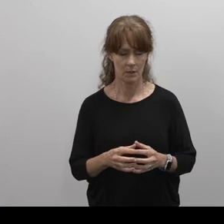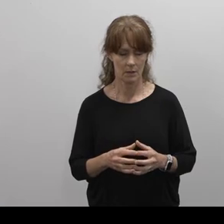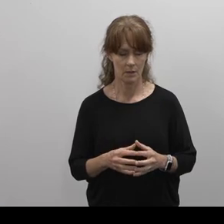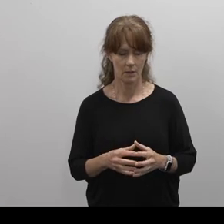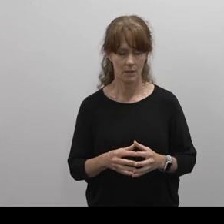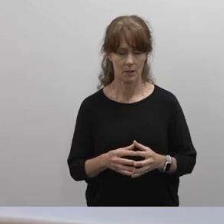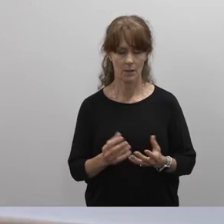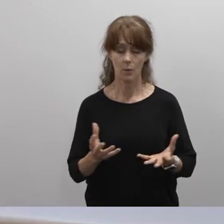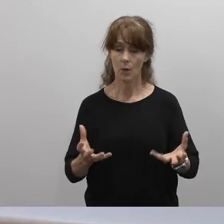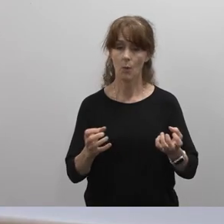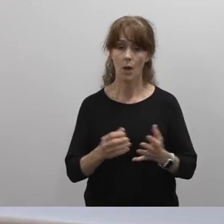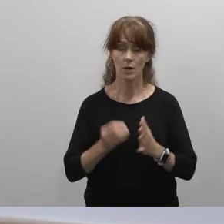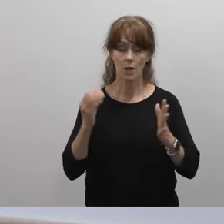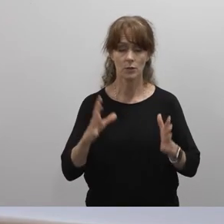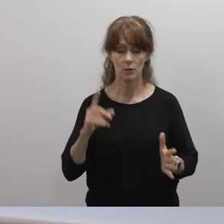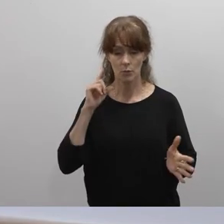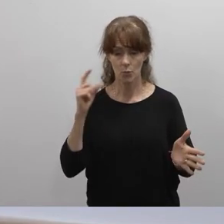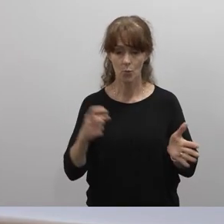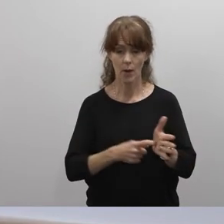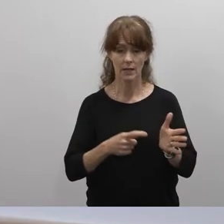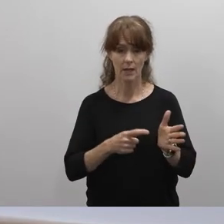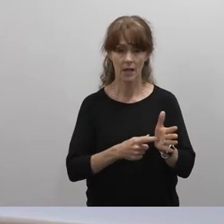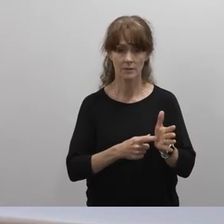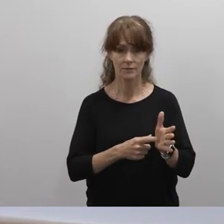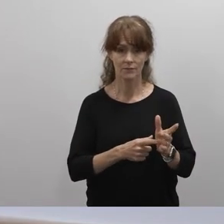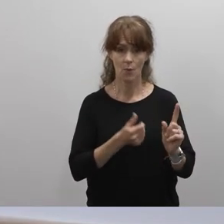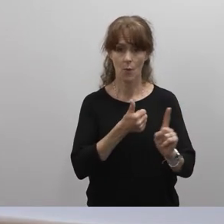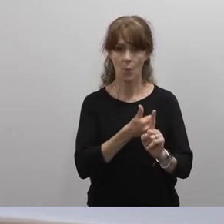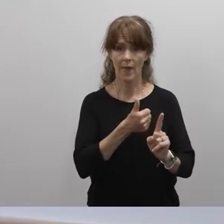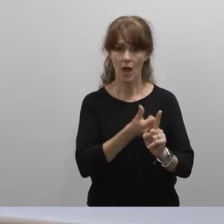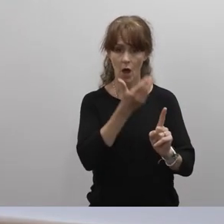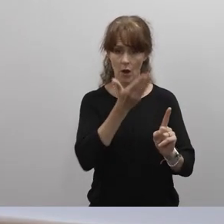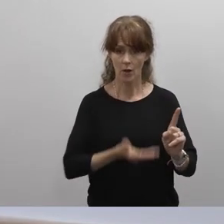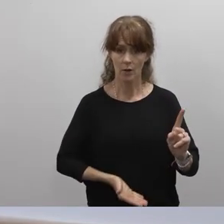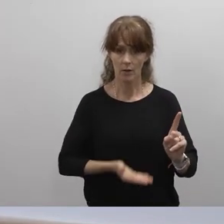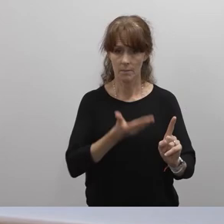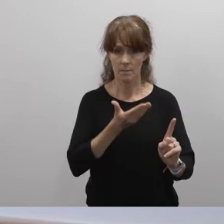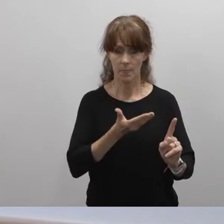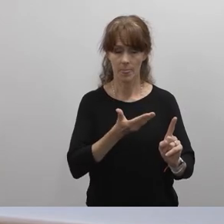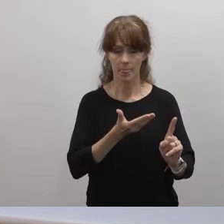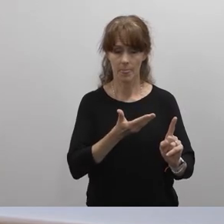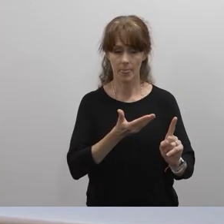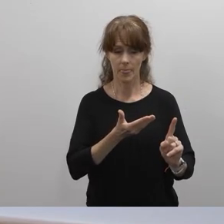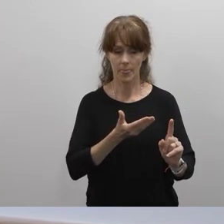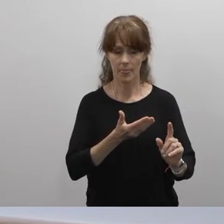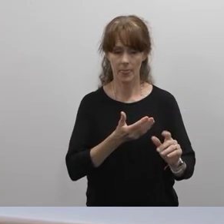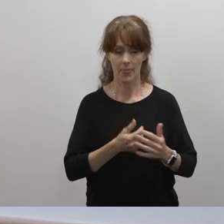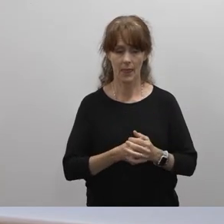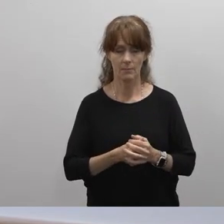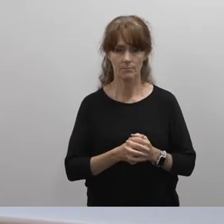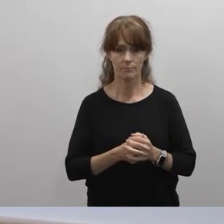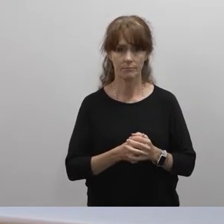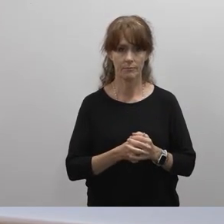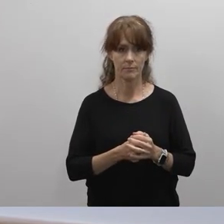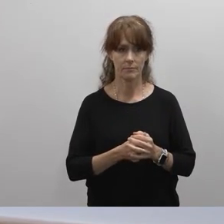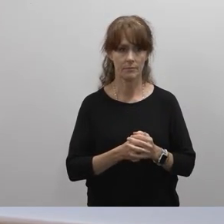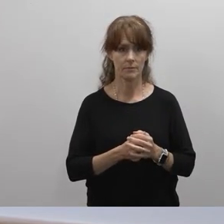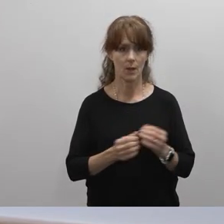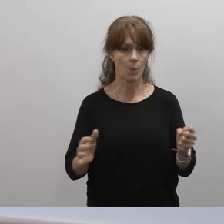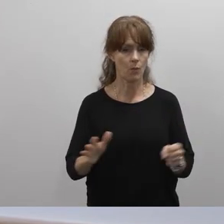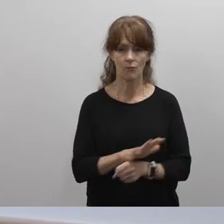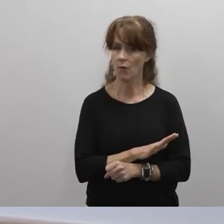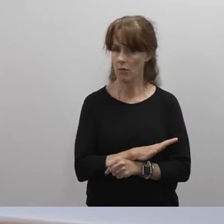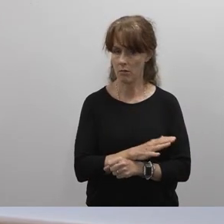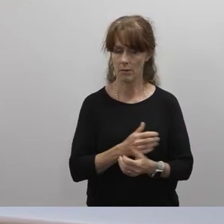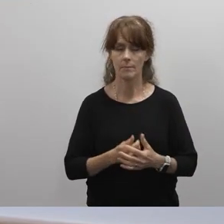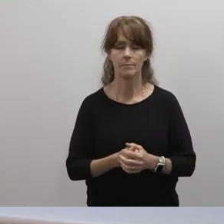to be recognized for who they are in every sense of that word. We want them